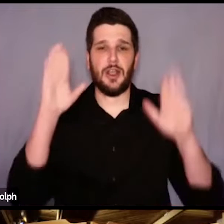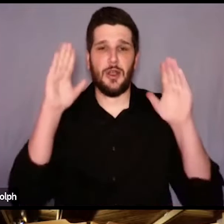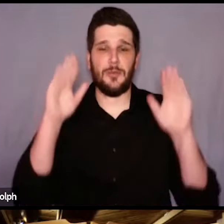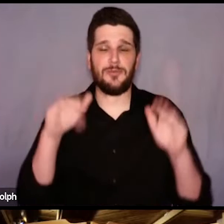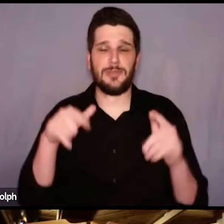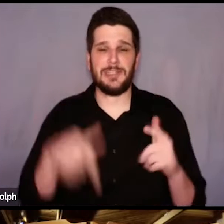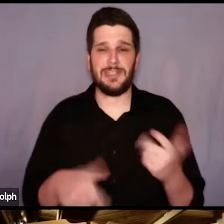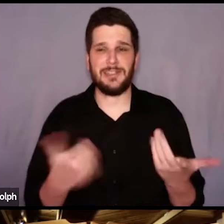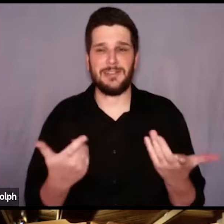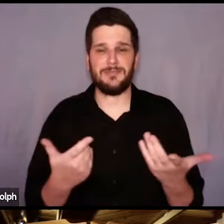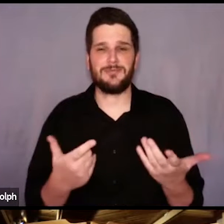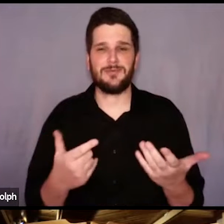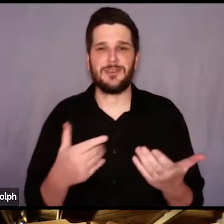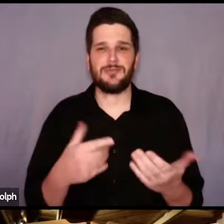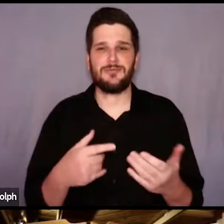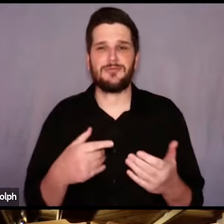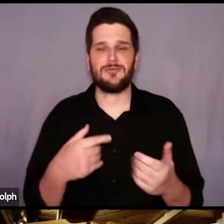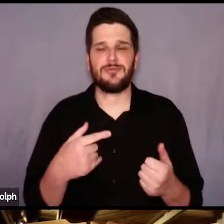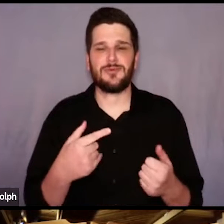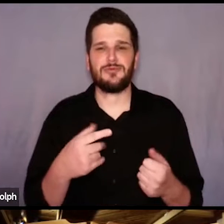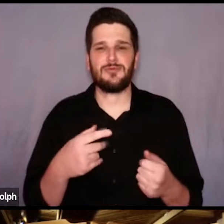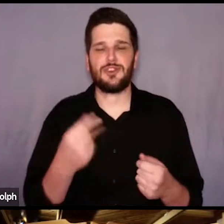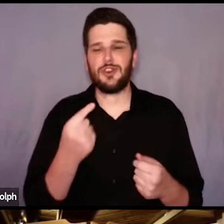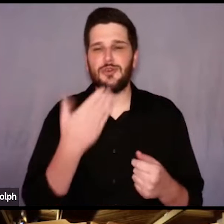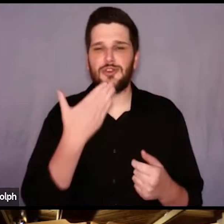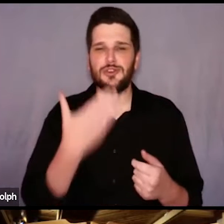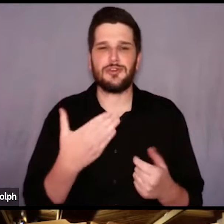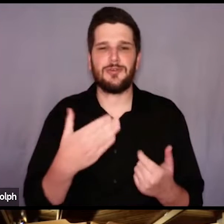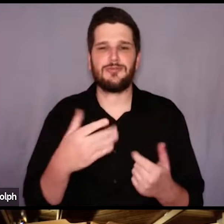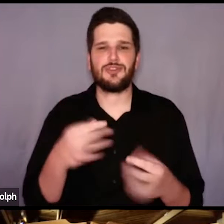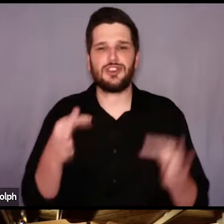does your words some justice.